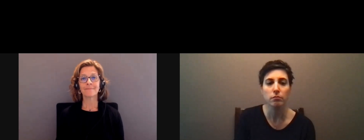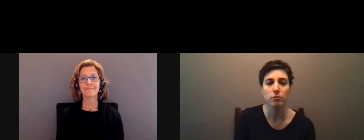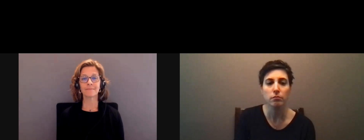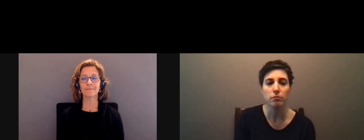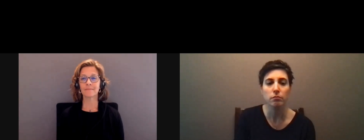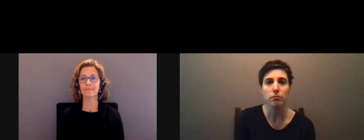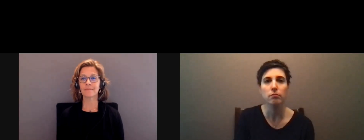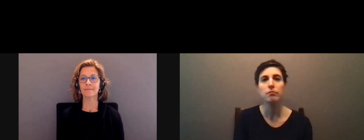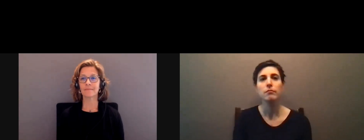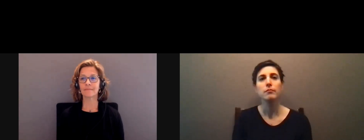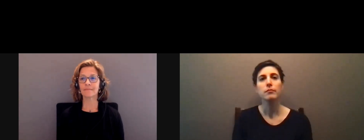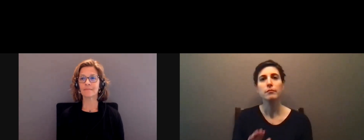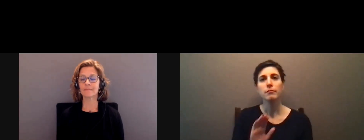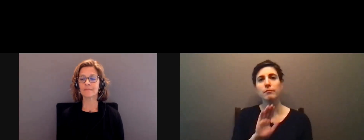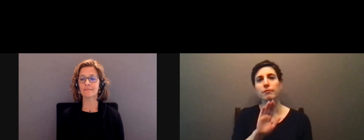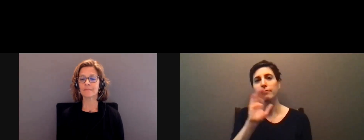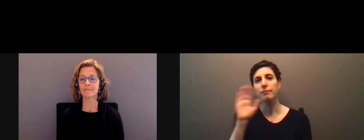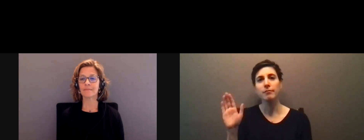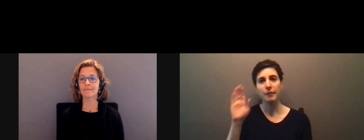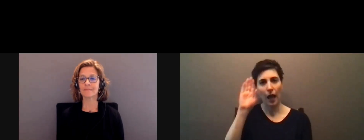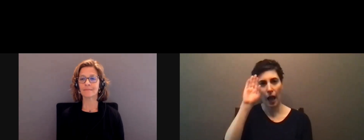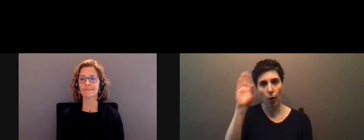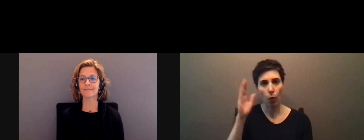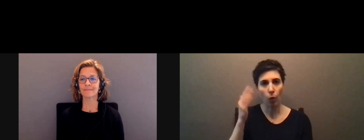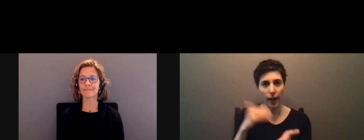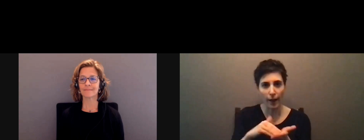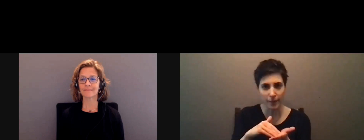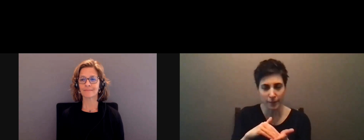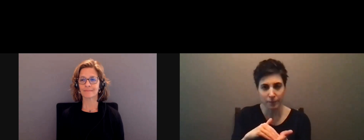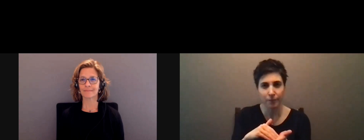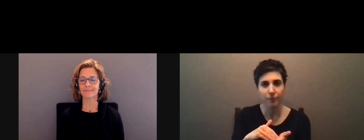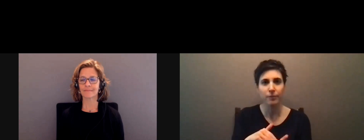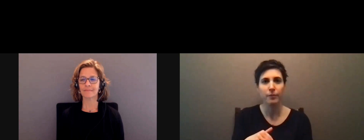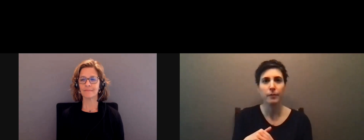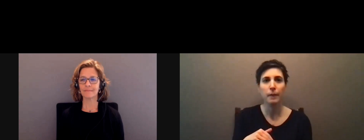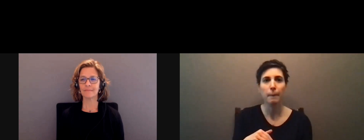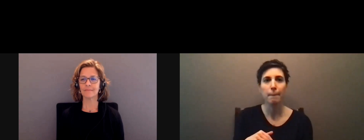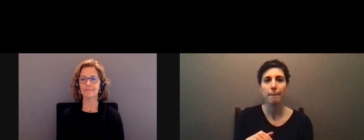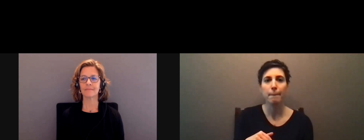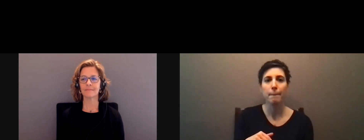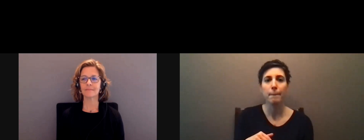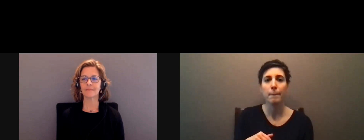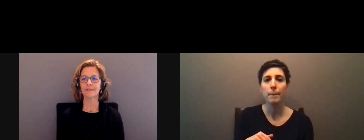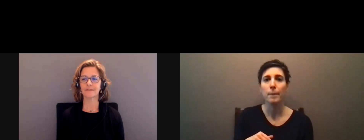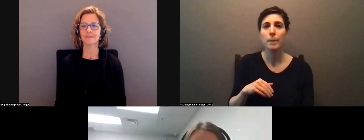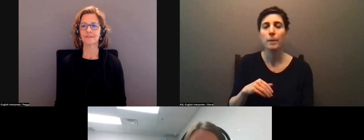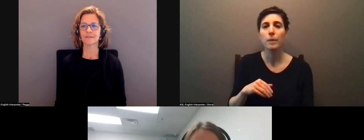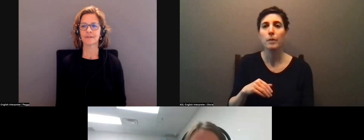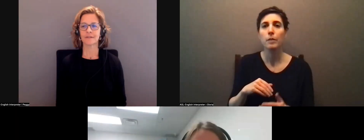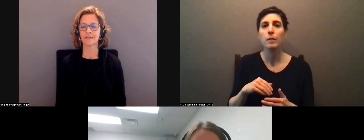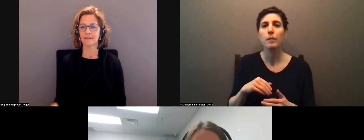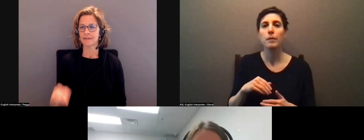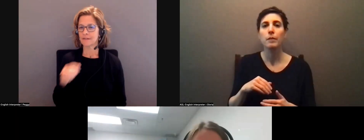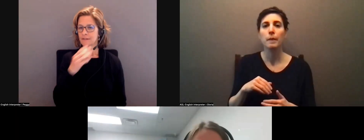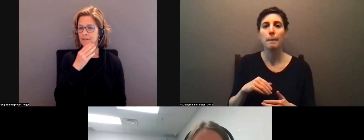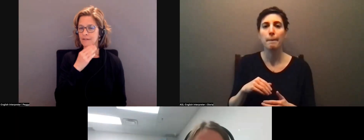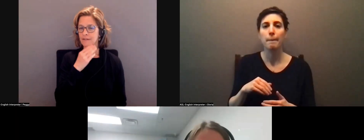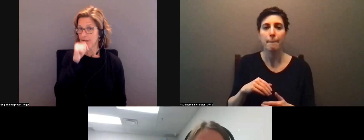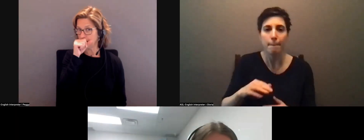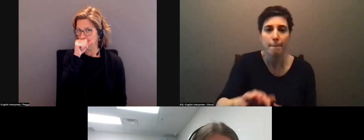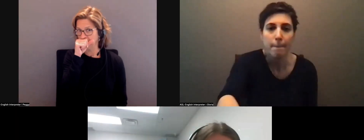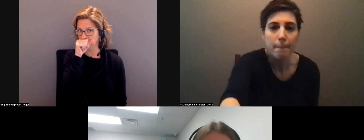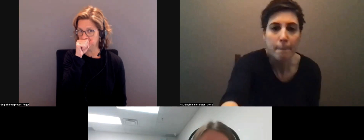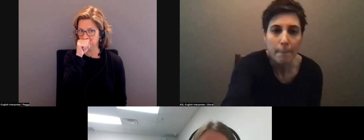Hello again. So I want to say that what we learned as an organization, and also what we learned as